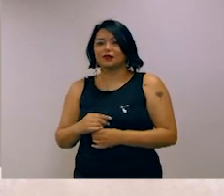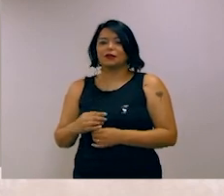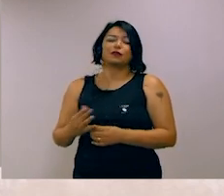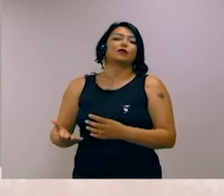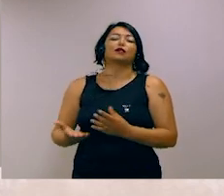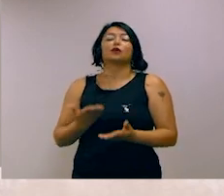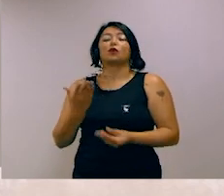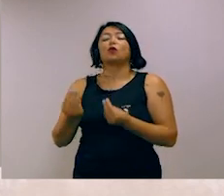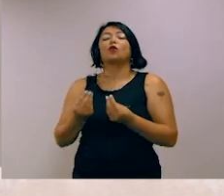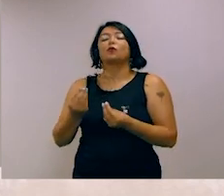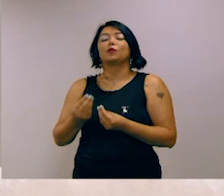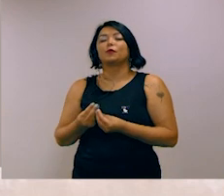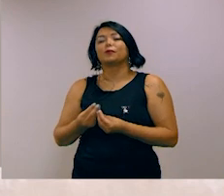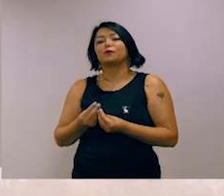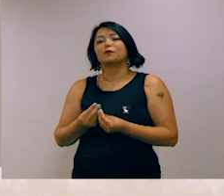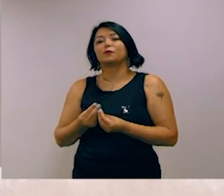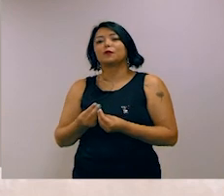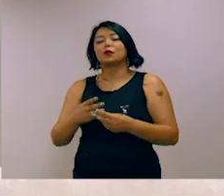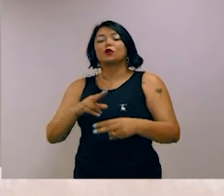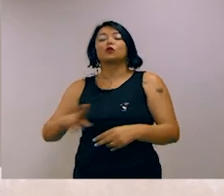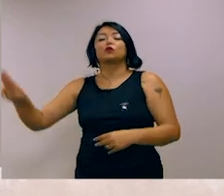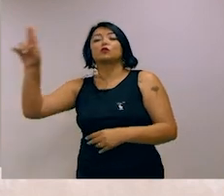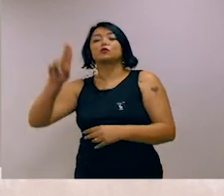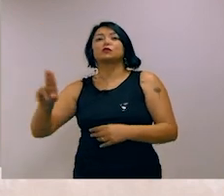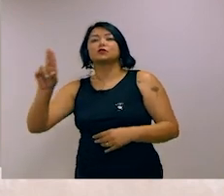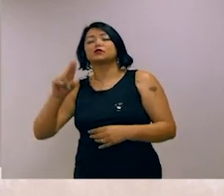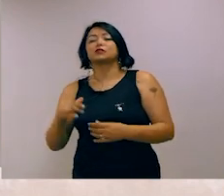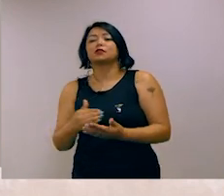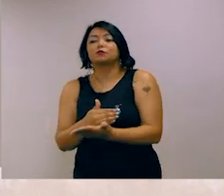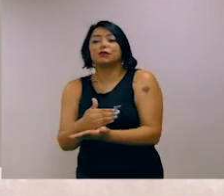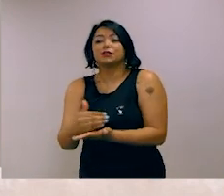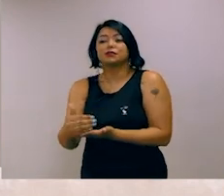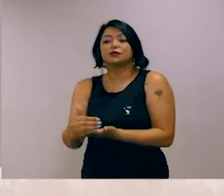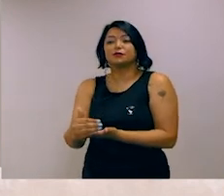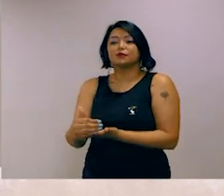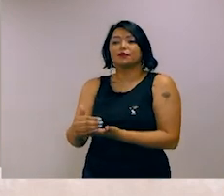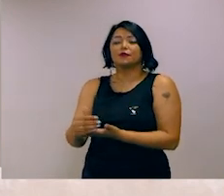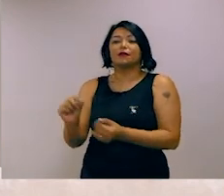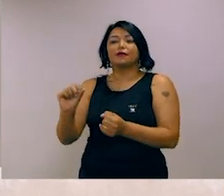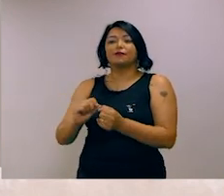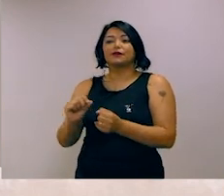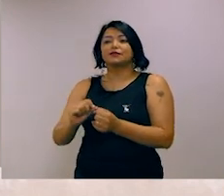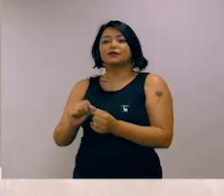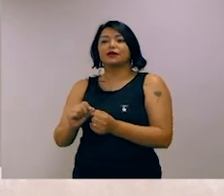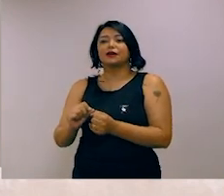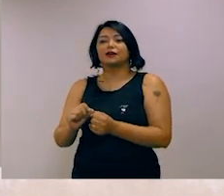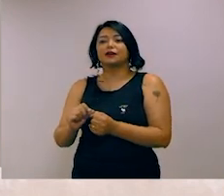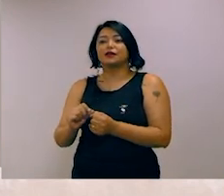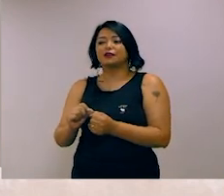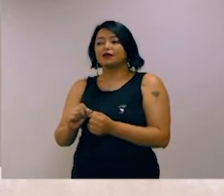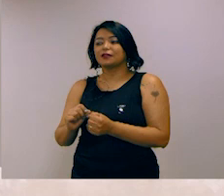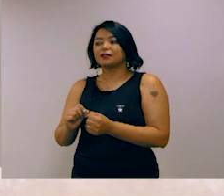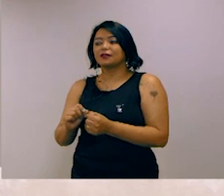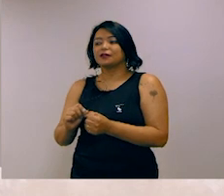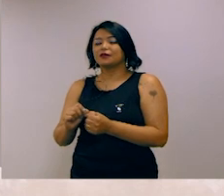design principles, especially in stage five, to get much stronger and more efficient treatments. So